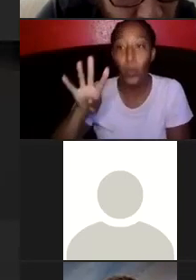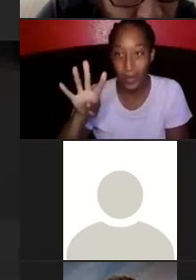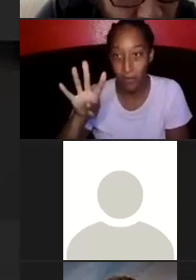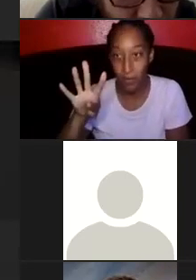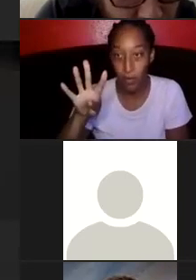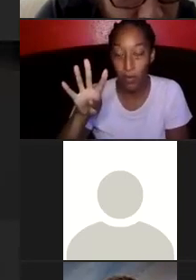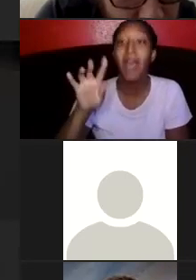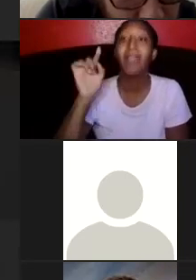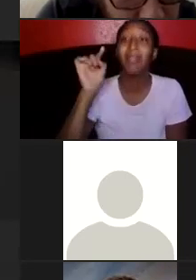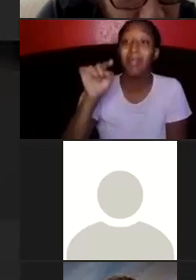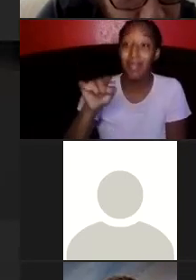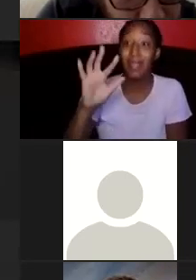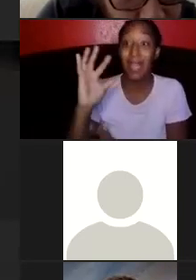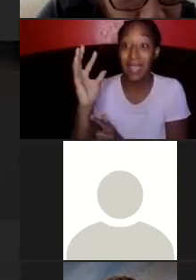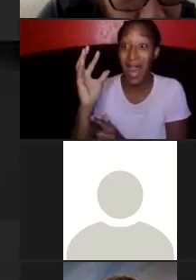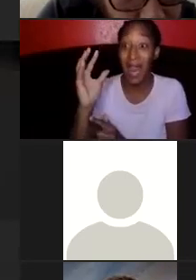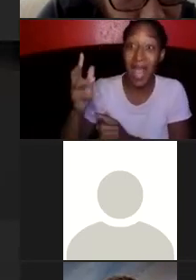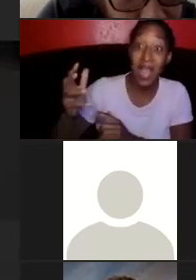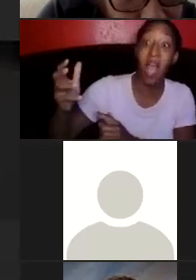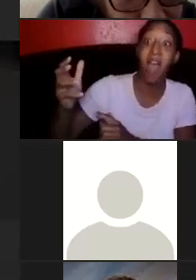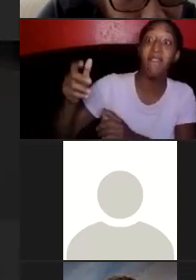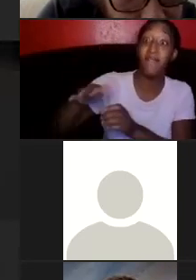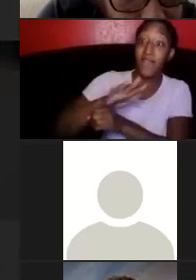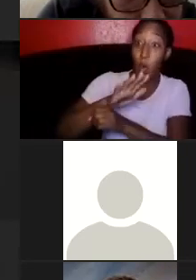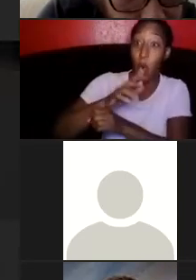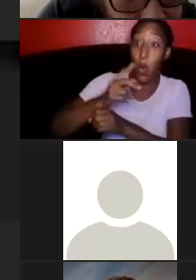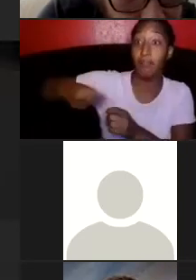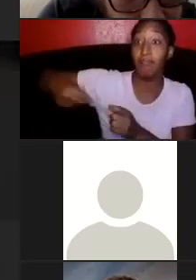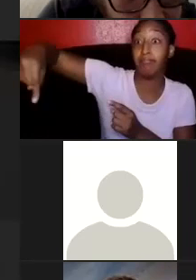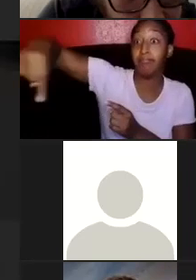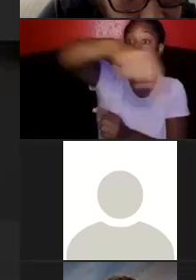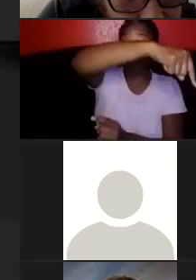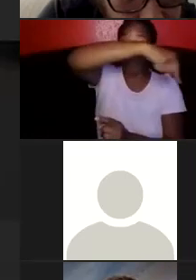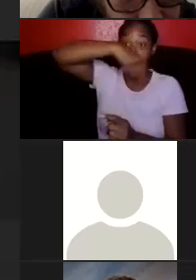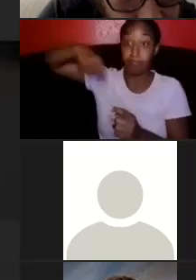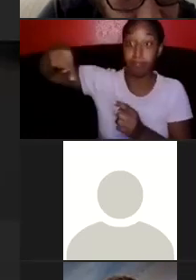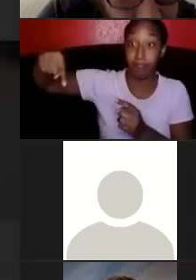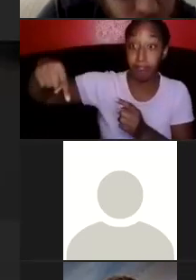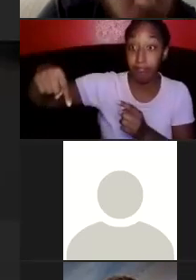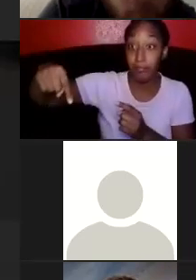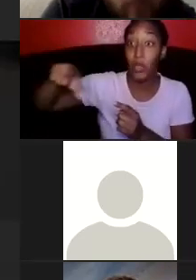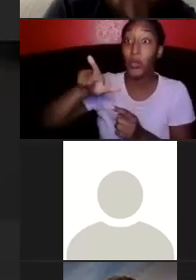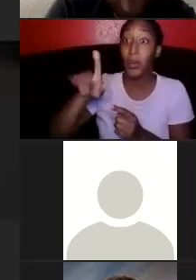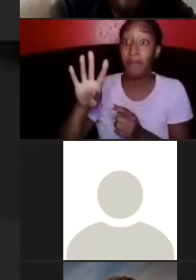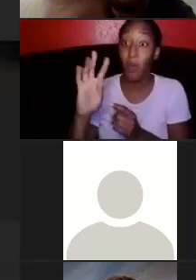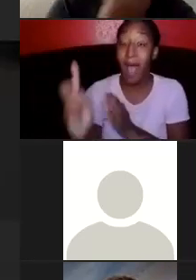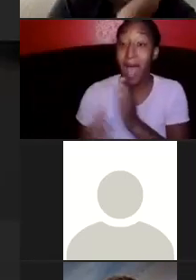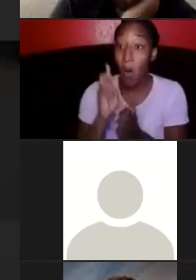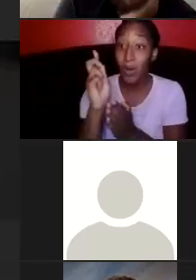in 24 hours and is about 26,000 miles from the center of the Earth.